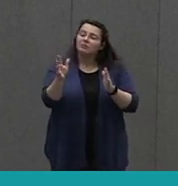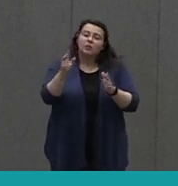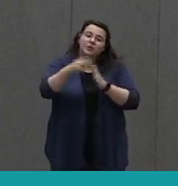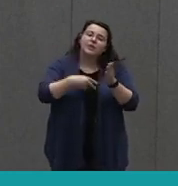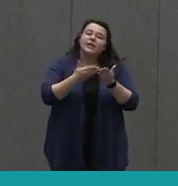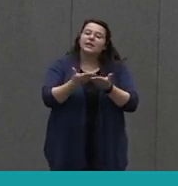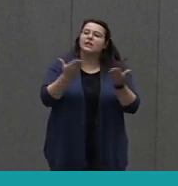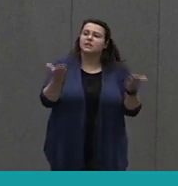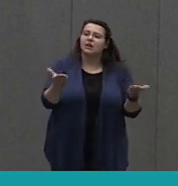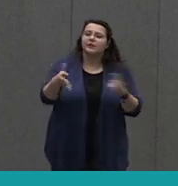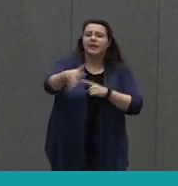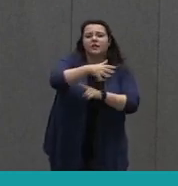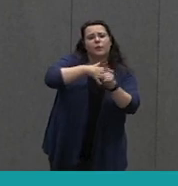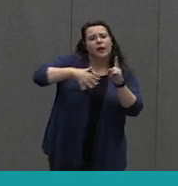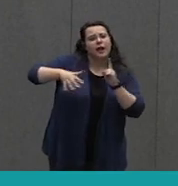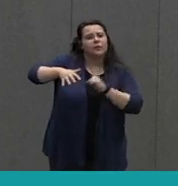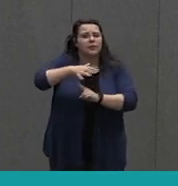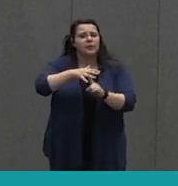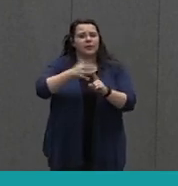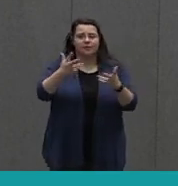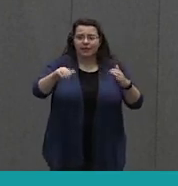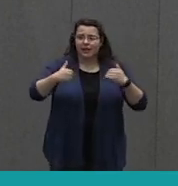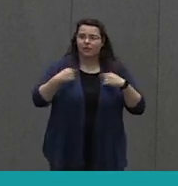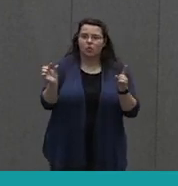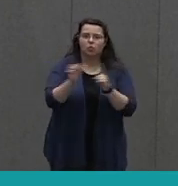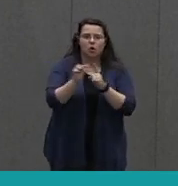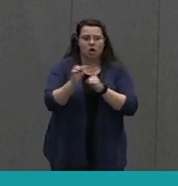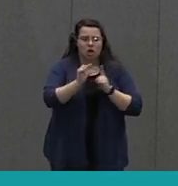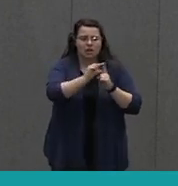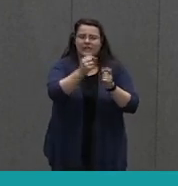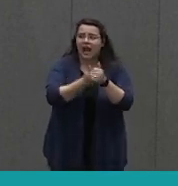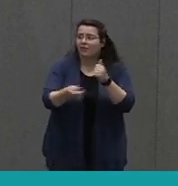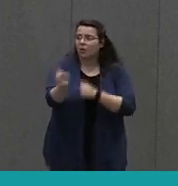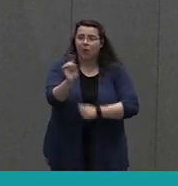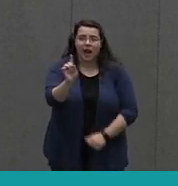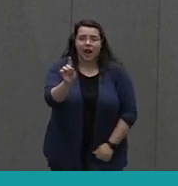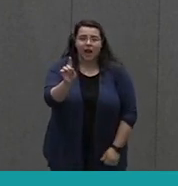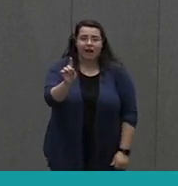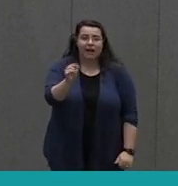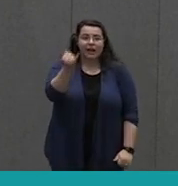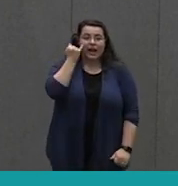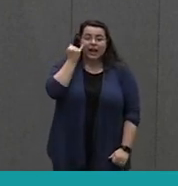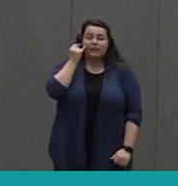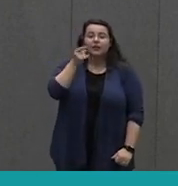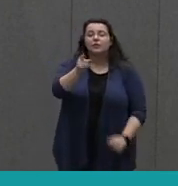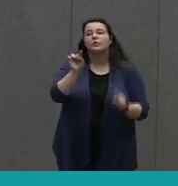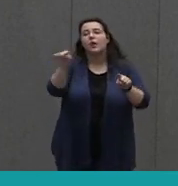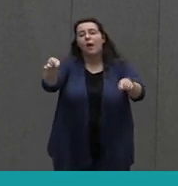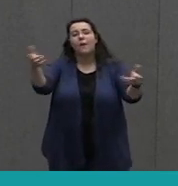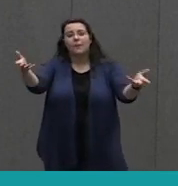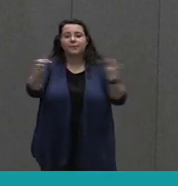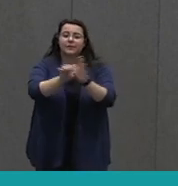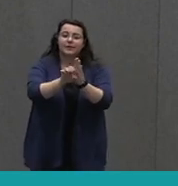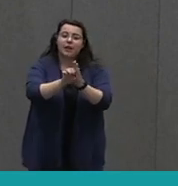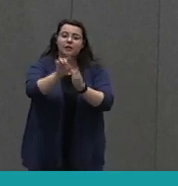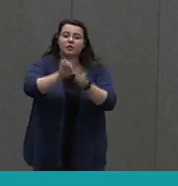your brain and you say, good job, smart self. Can you say that? Good job, smart